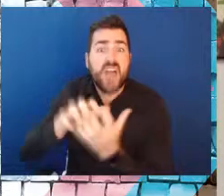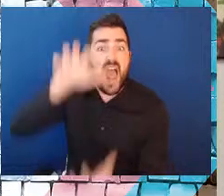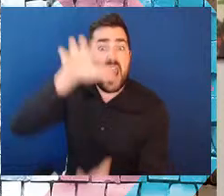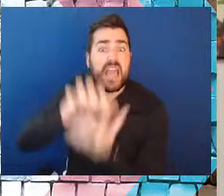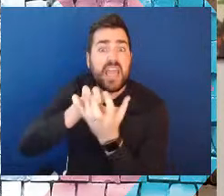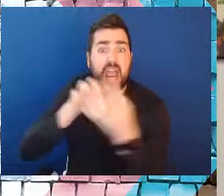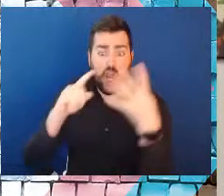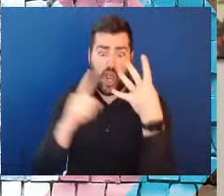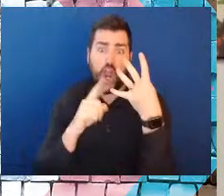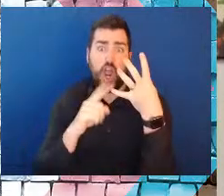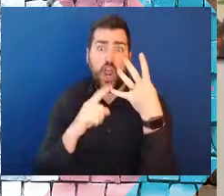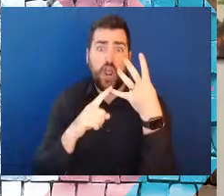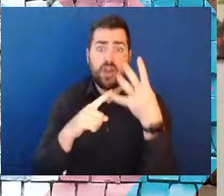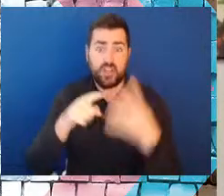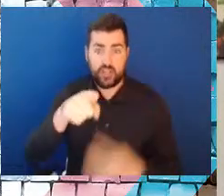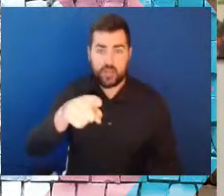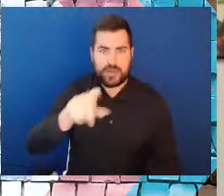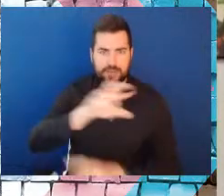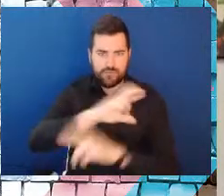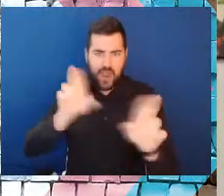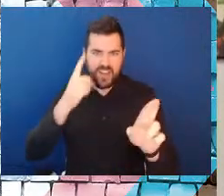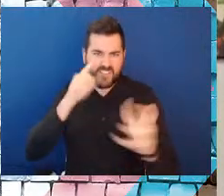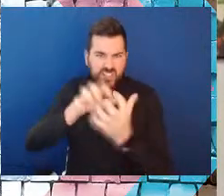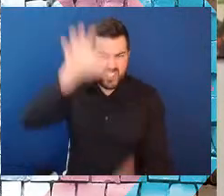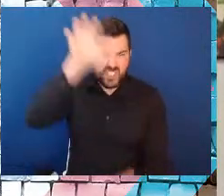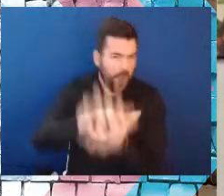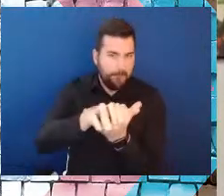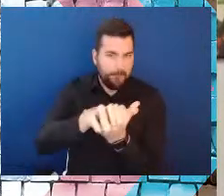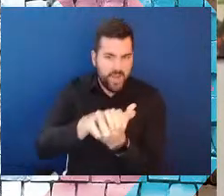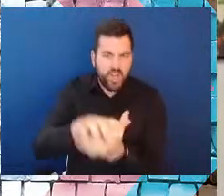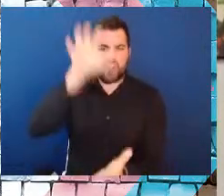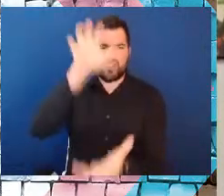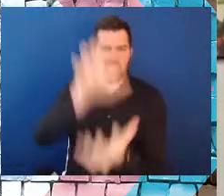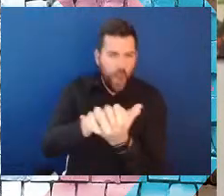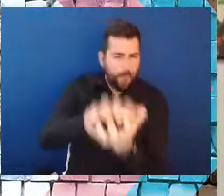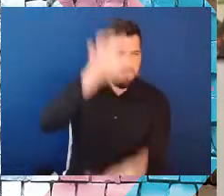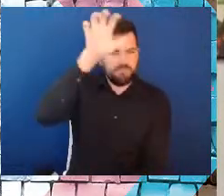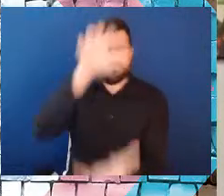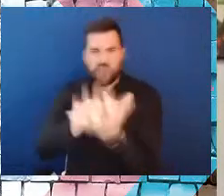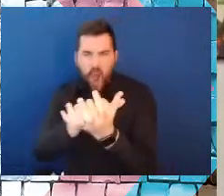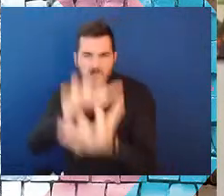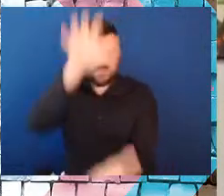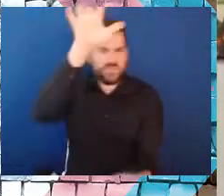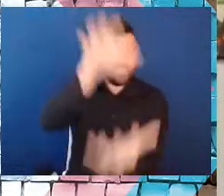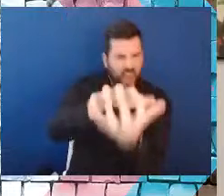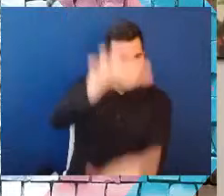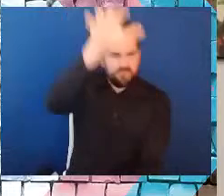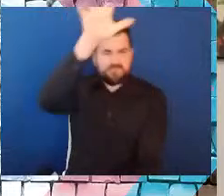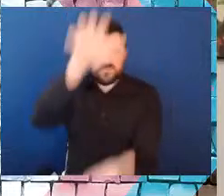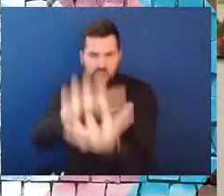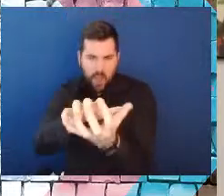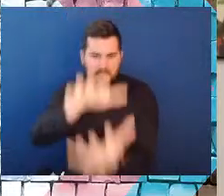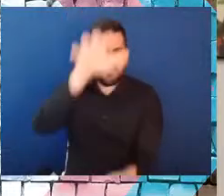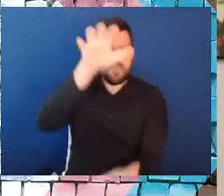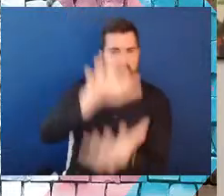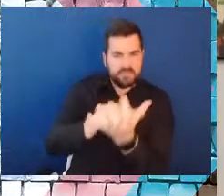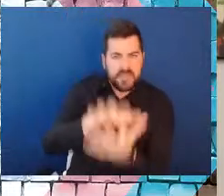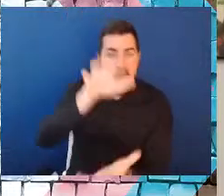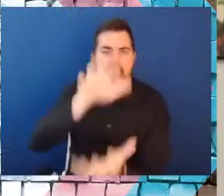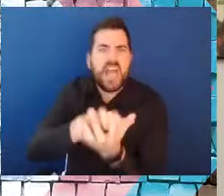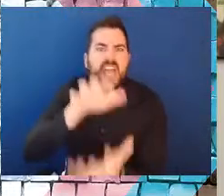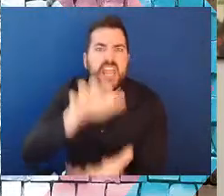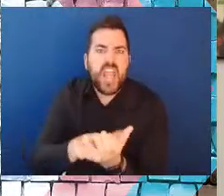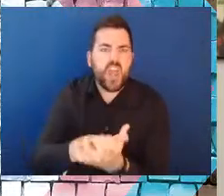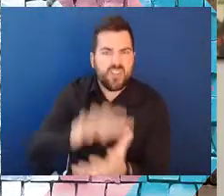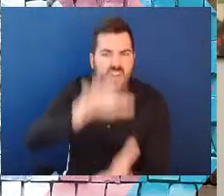get your chomps ready. We're going to chomp like the alligator. Chomp, chomp, chomp, chomp. The alligator was chomping